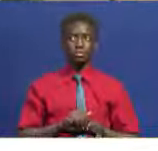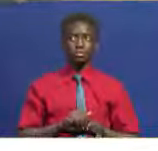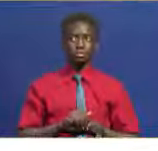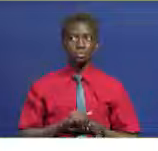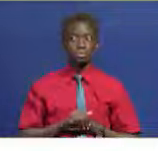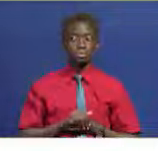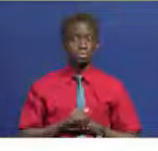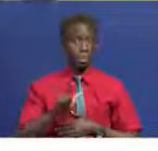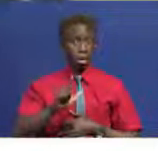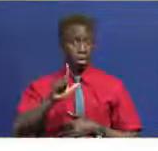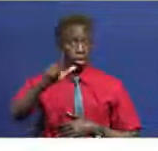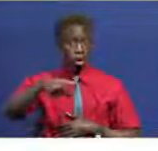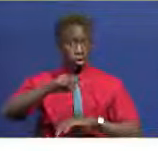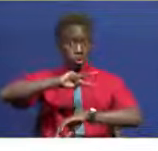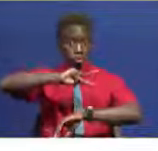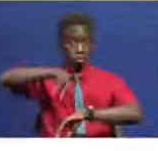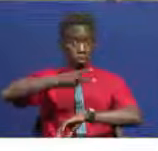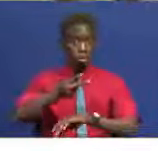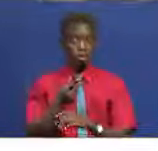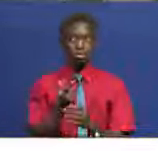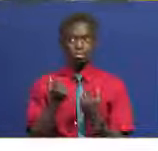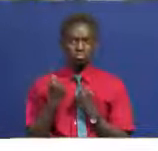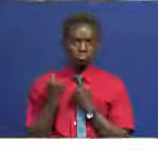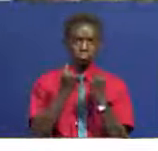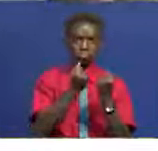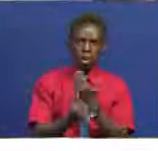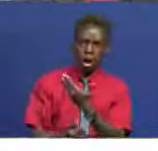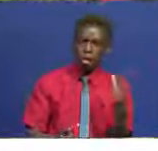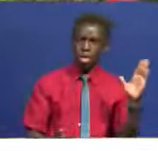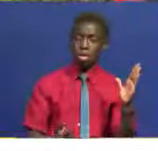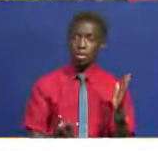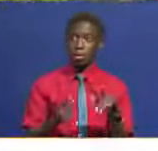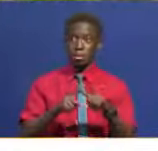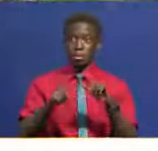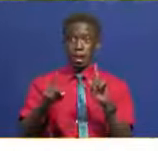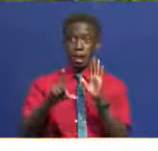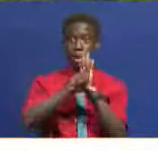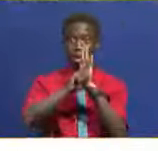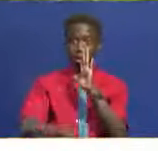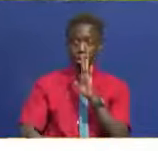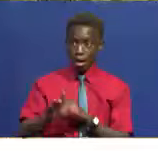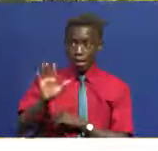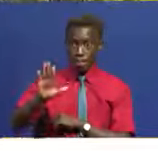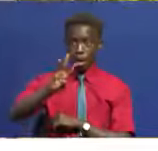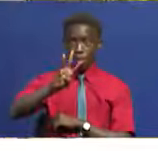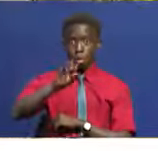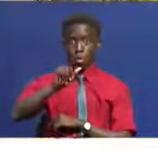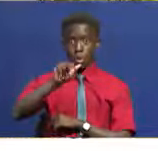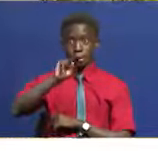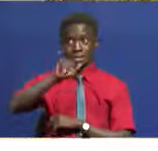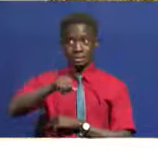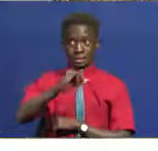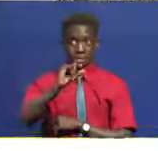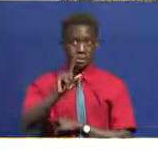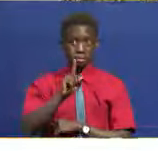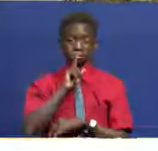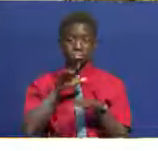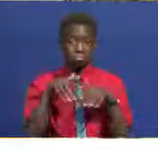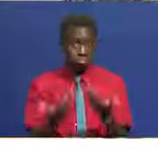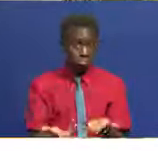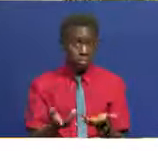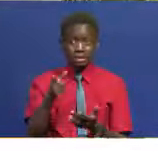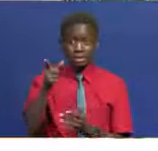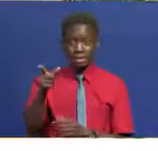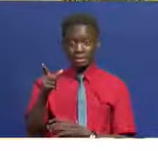you. Only to emerge about 2 hours later and was driven away. According to Wanjigi's lawyer, Senior Counsel John Khaminwa, his client's arrest is